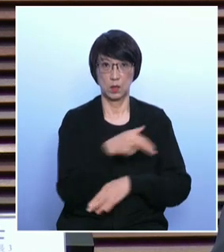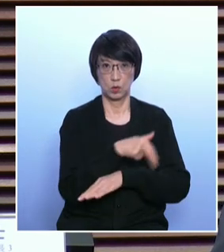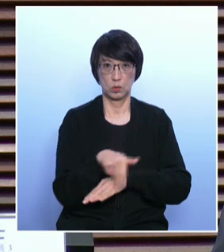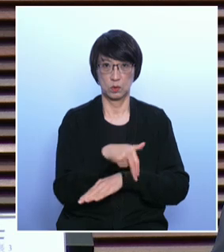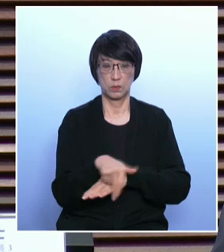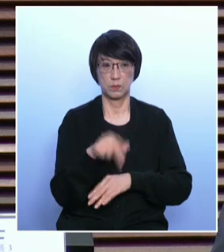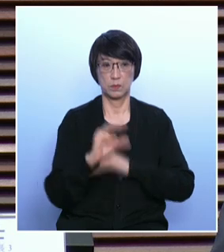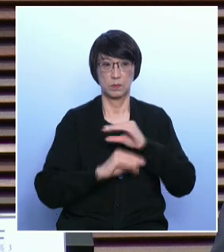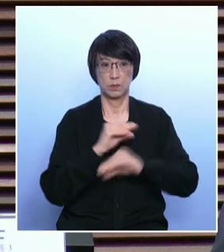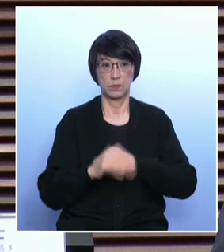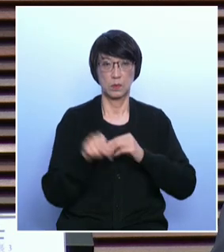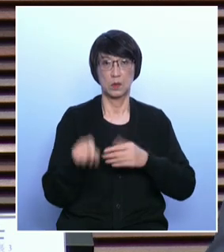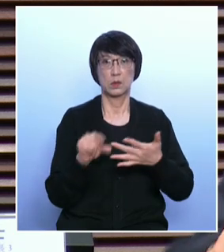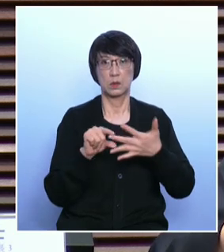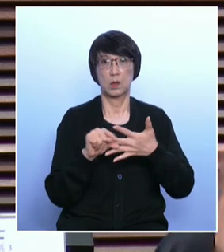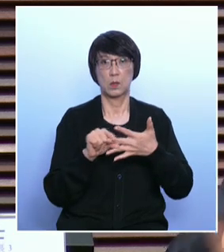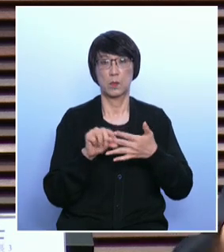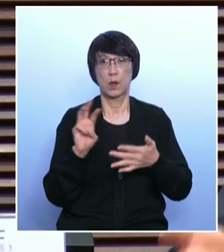short-term phase,